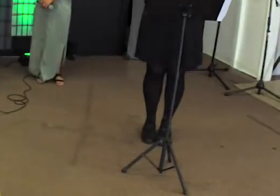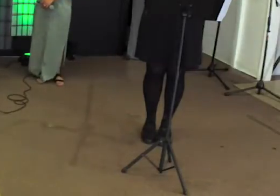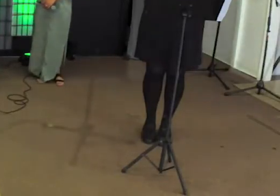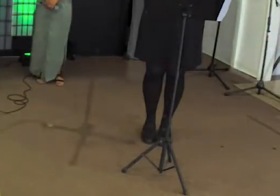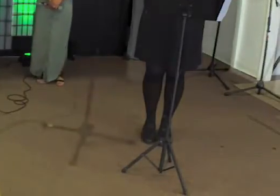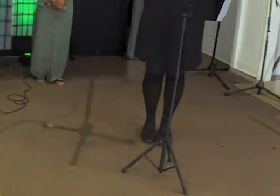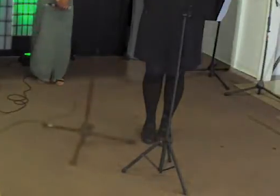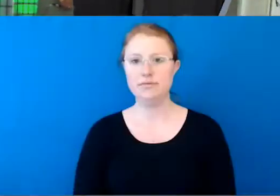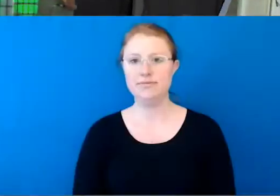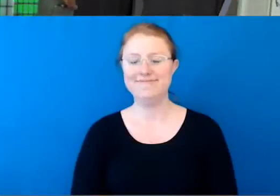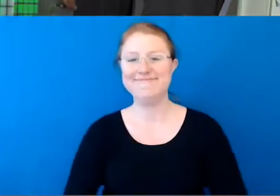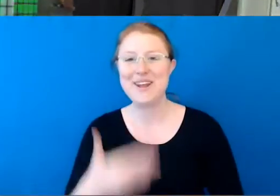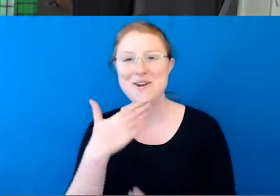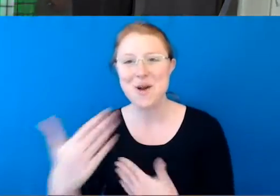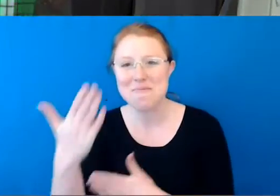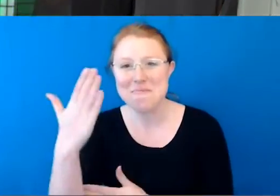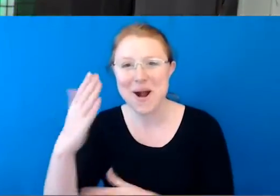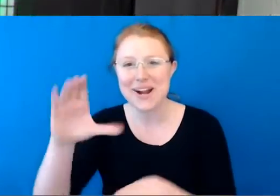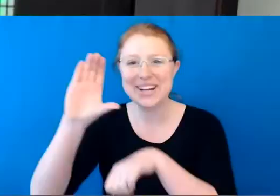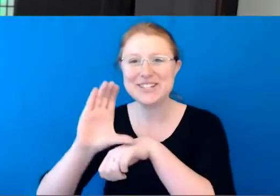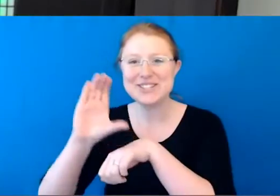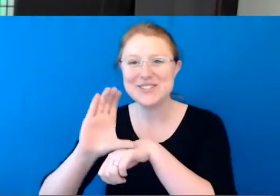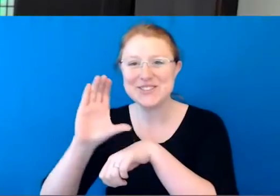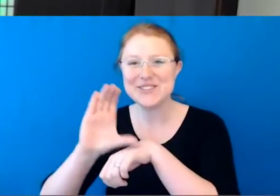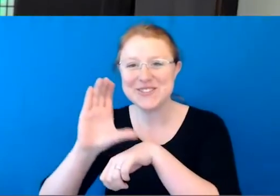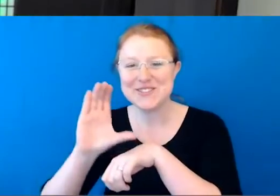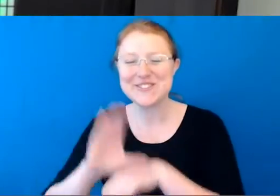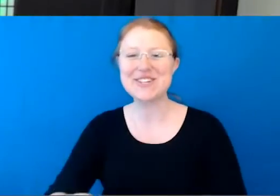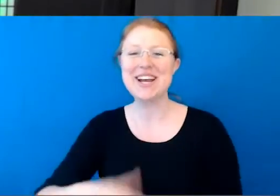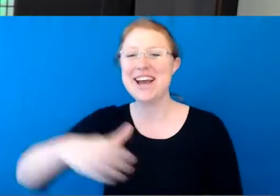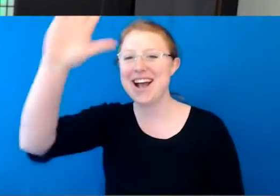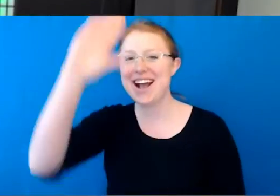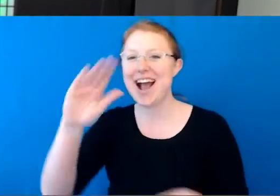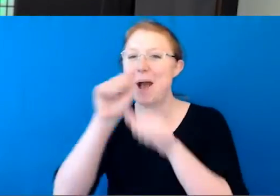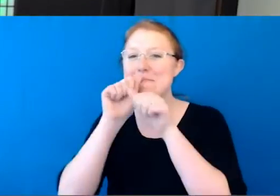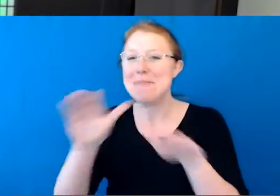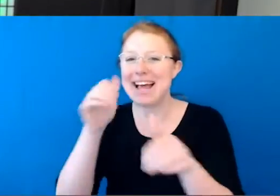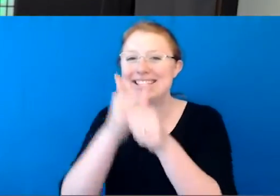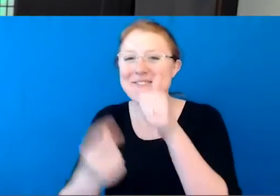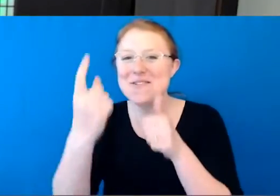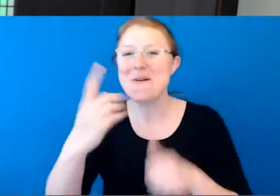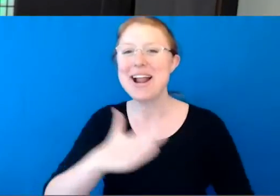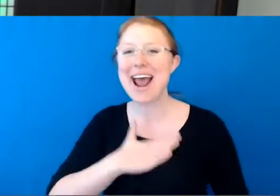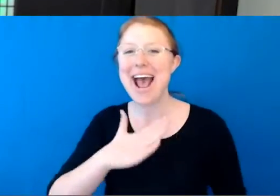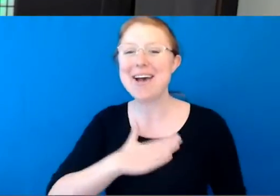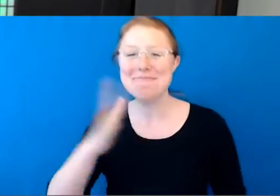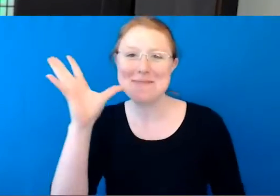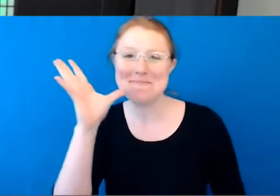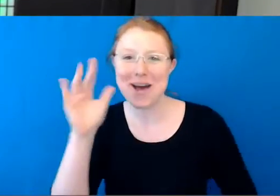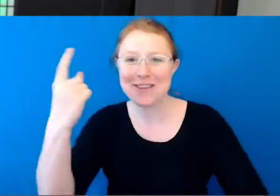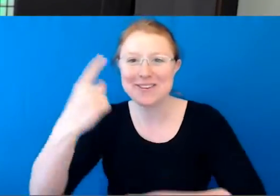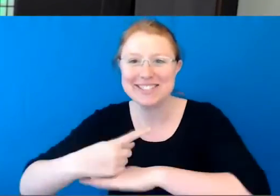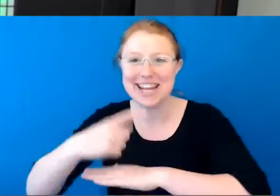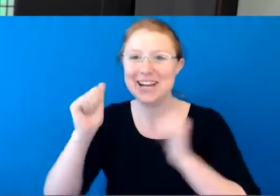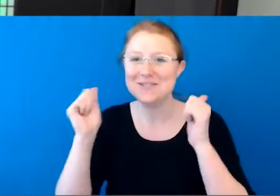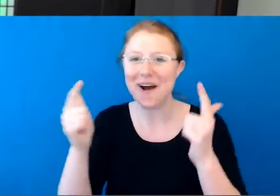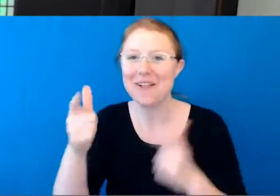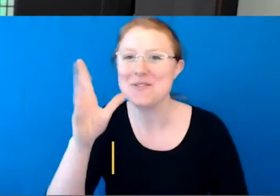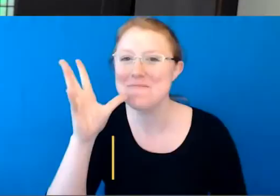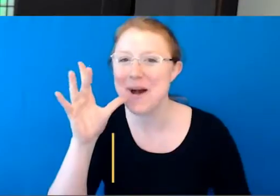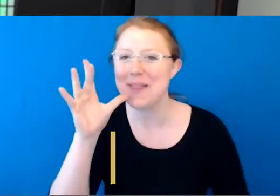mighty name. Amen. Well, good morning, church. God bless you, and happy Mother's Day to all you moms out